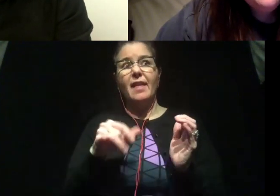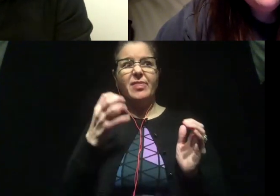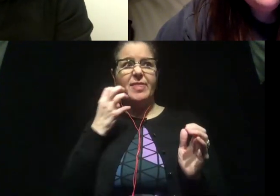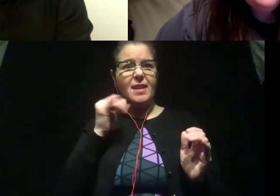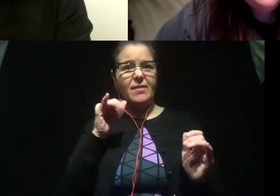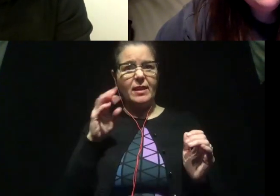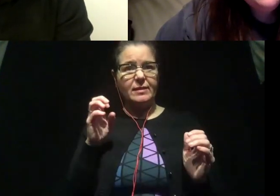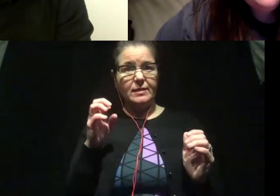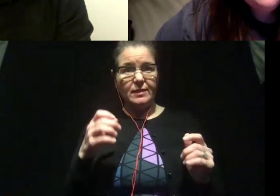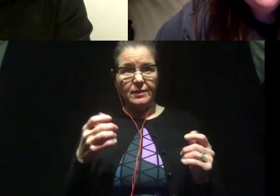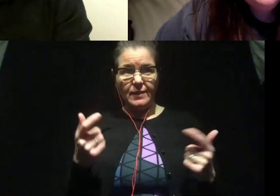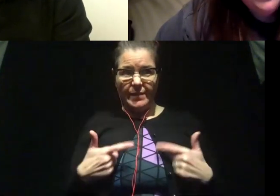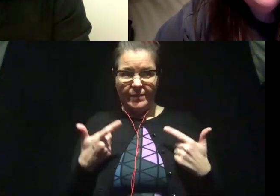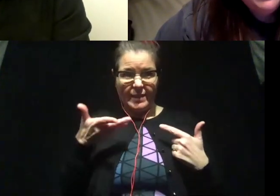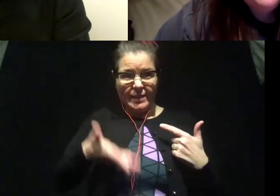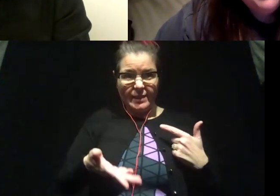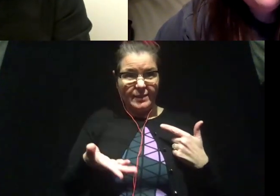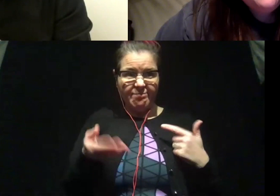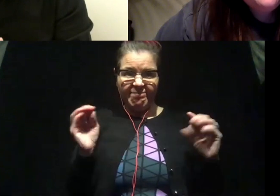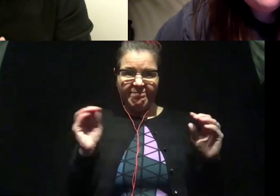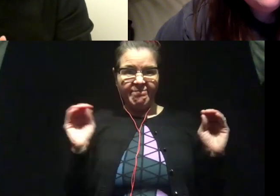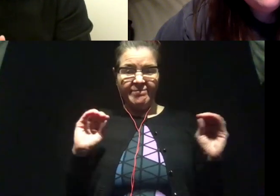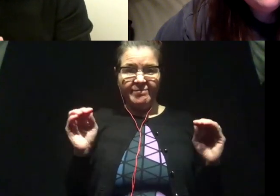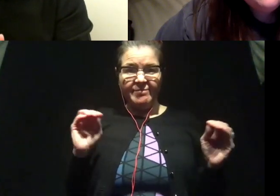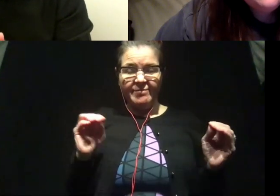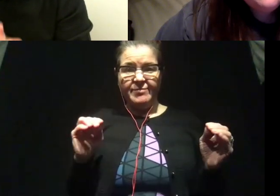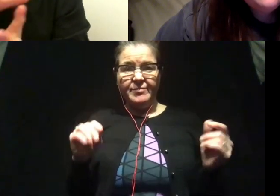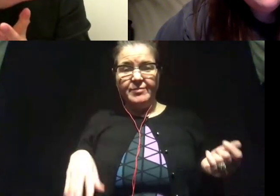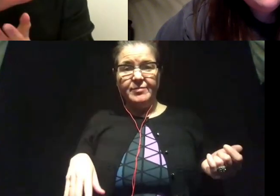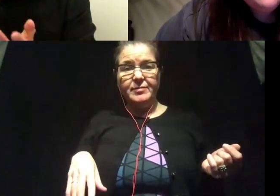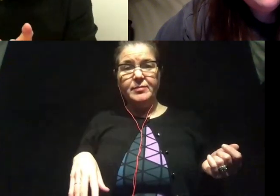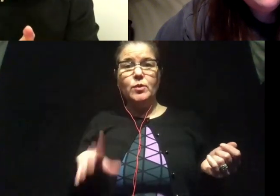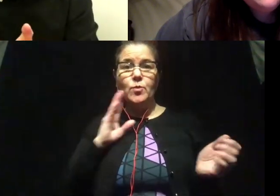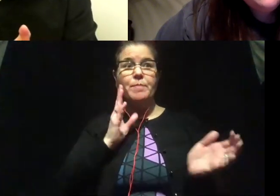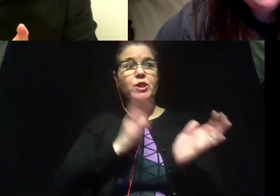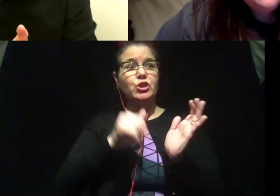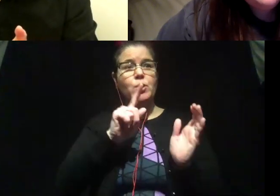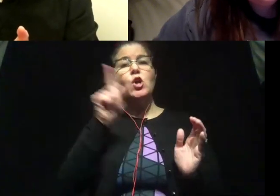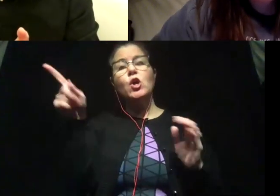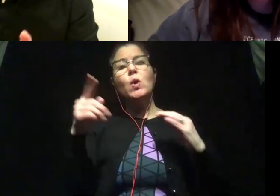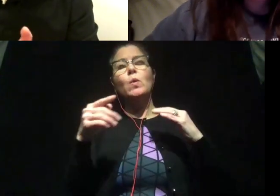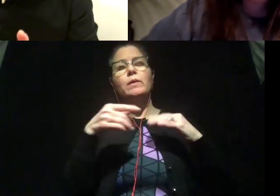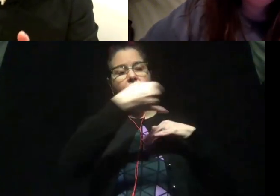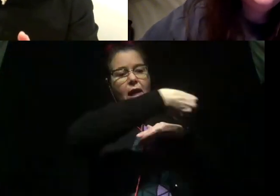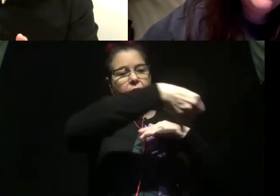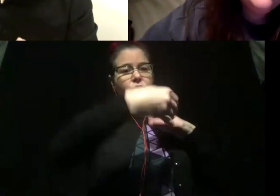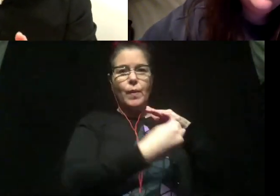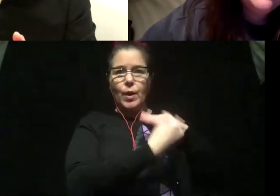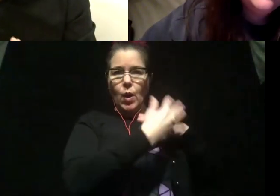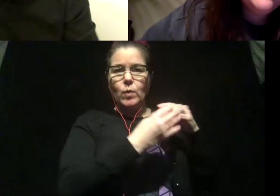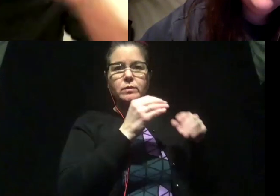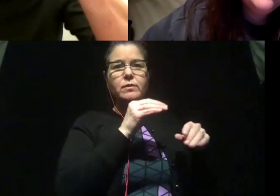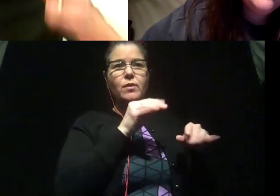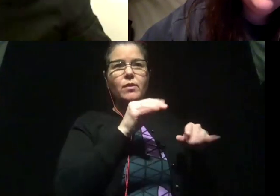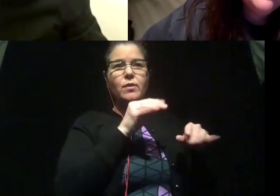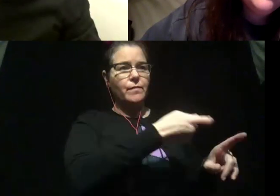not really anything to fish for at the bottom. It's actually, it'd be a lot cheaper just to go out to the edge of the ice sheet and fish into the ocean from the edge